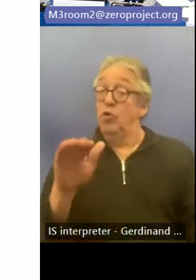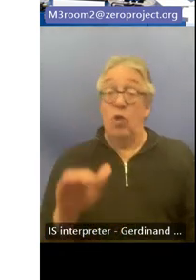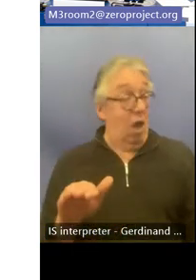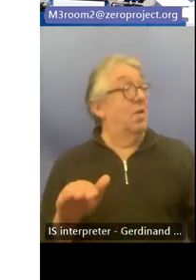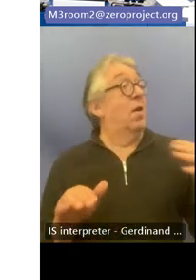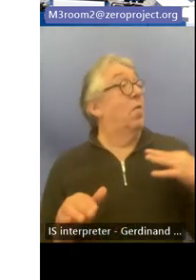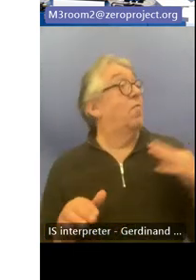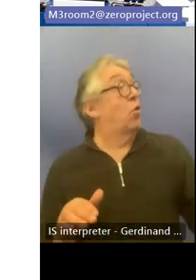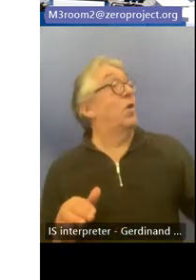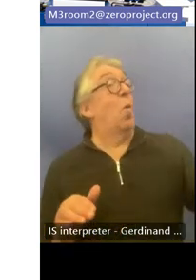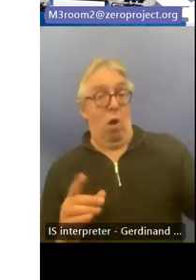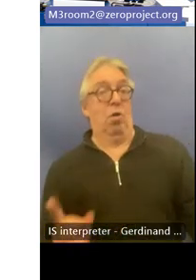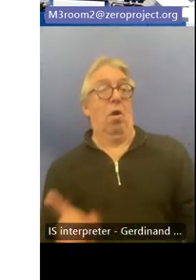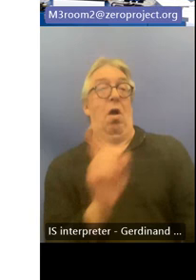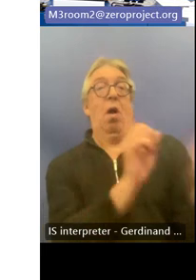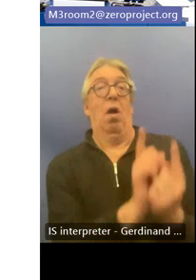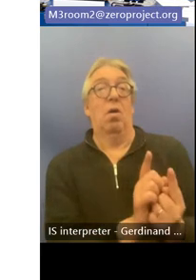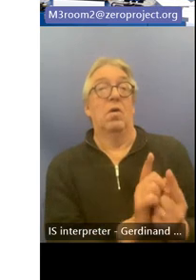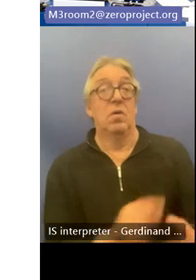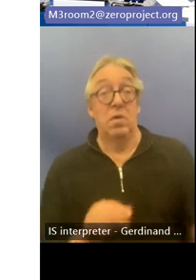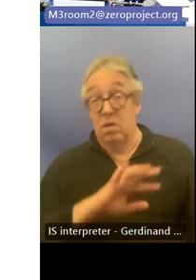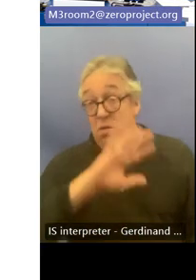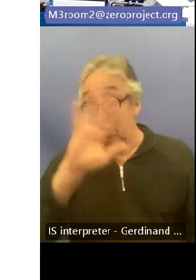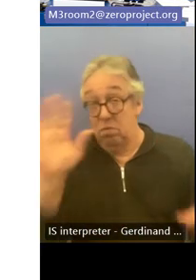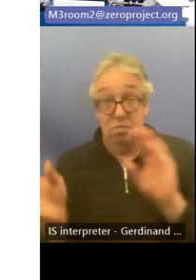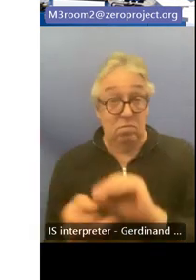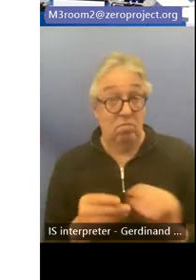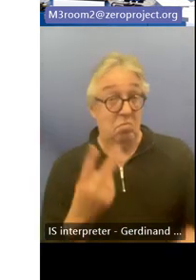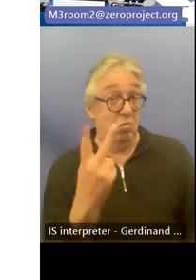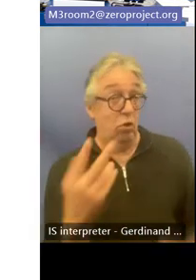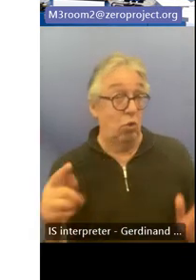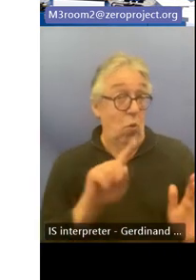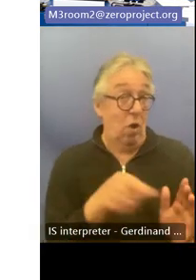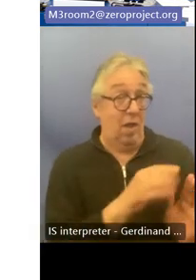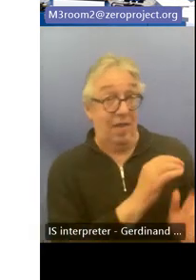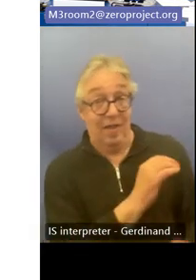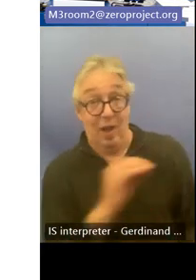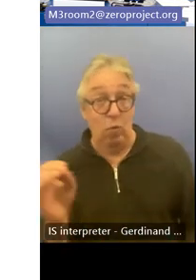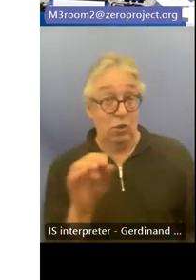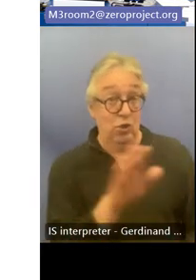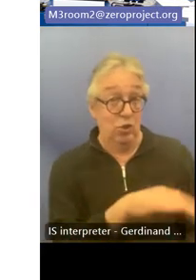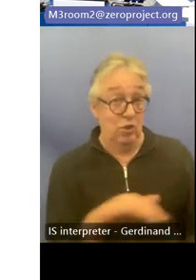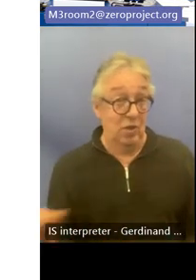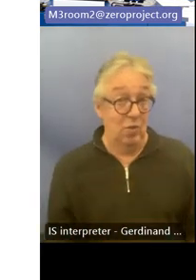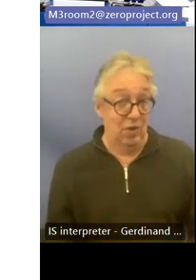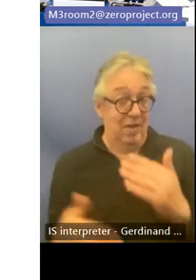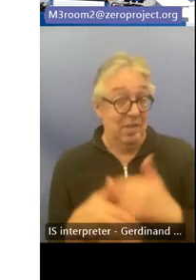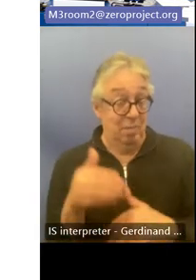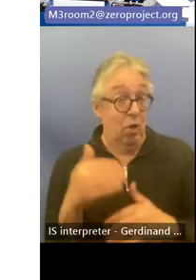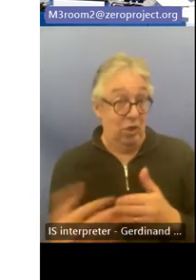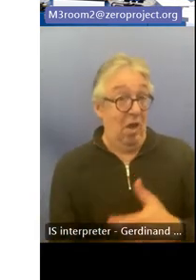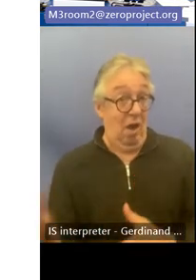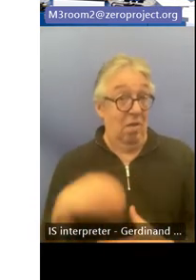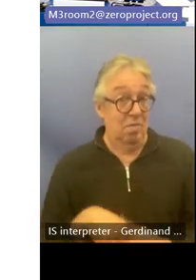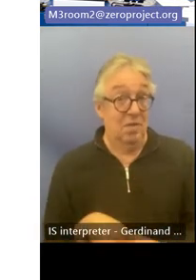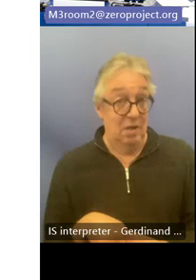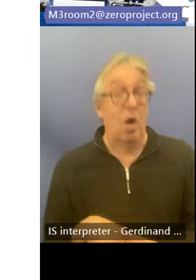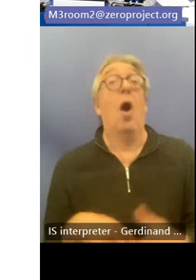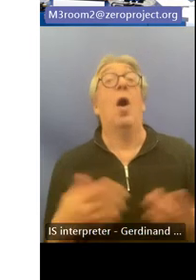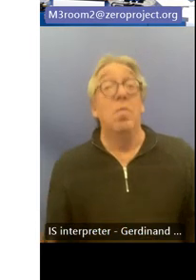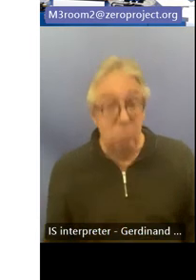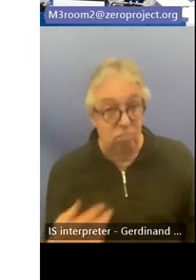present, like 2,000 children with disabilities are in the community under this program. And there is a 2,000 volunteer really each